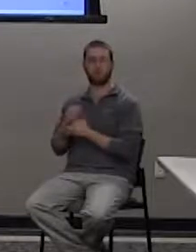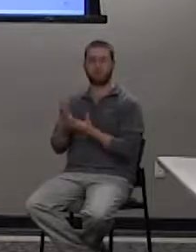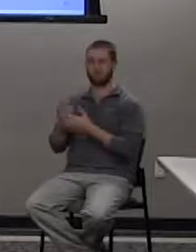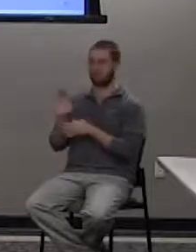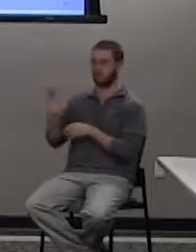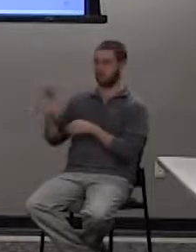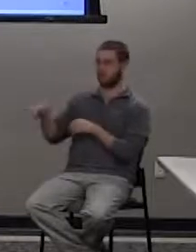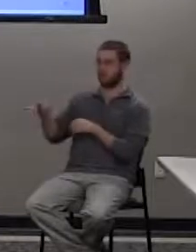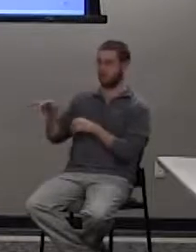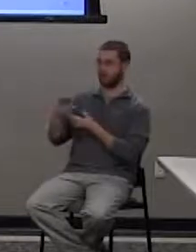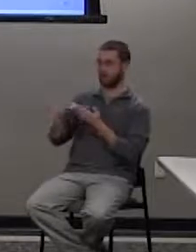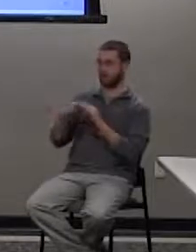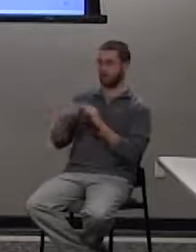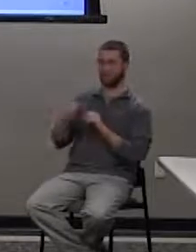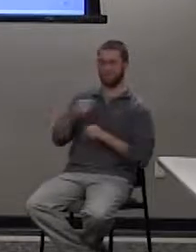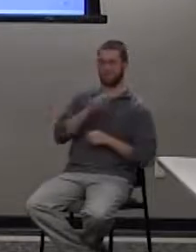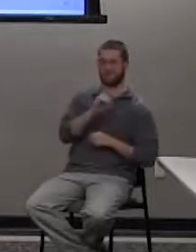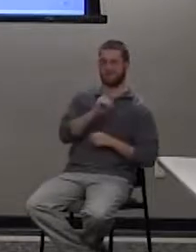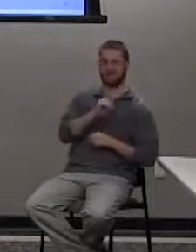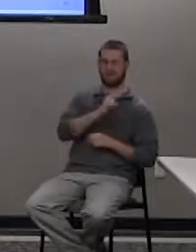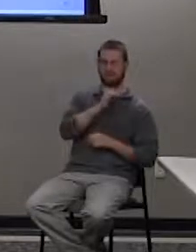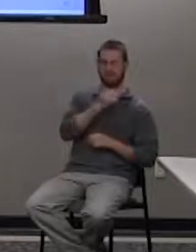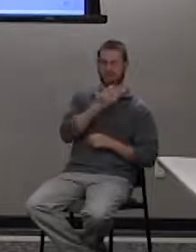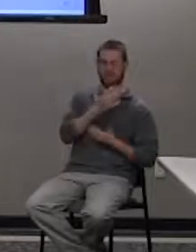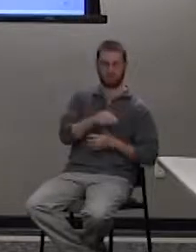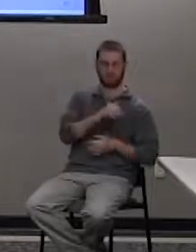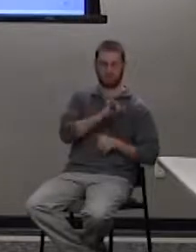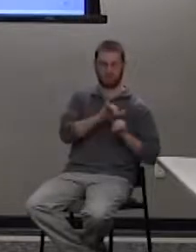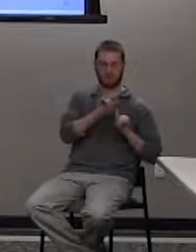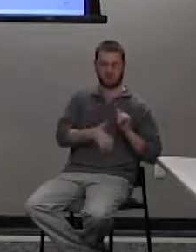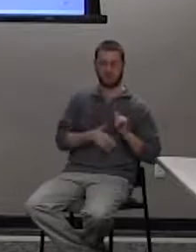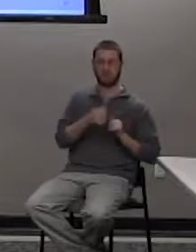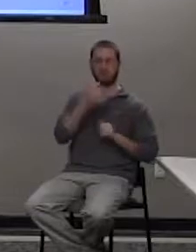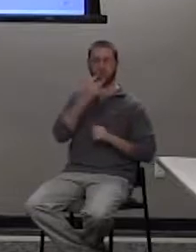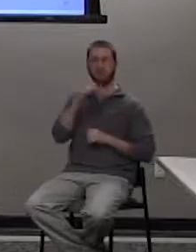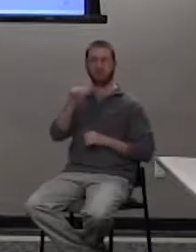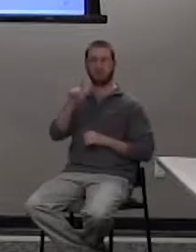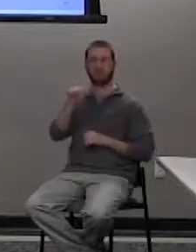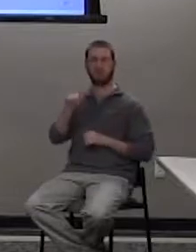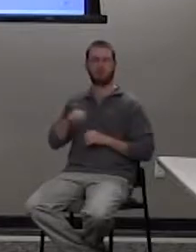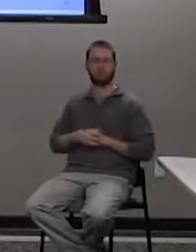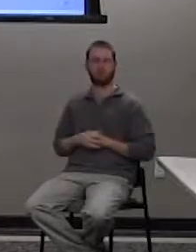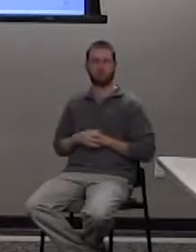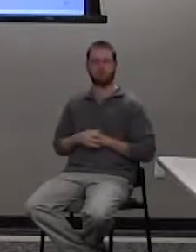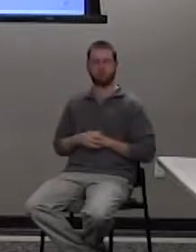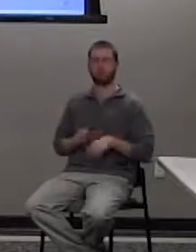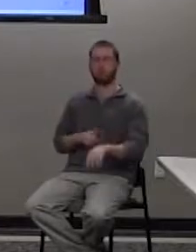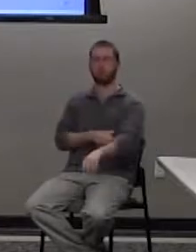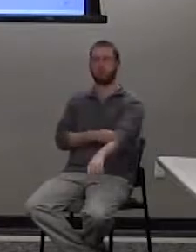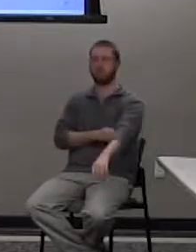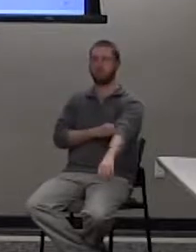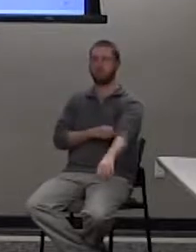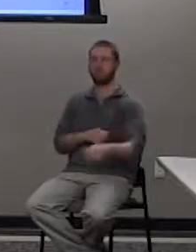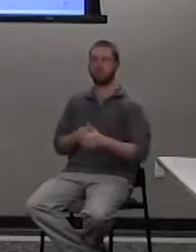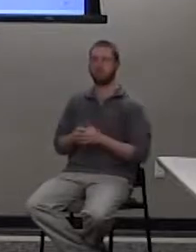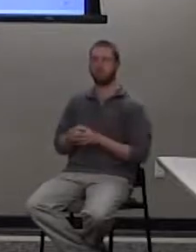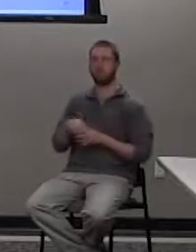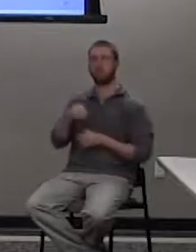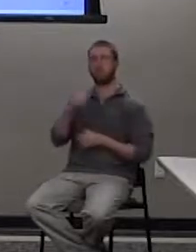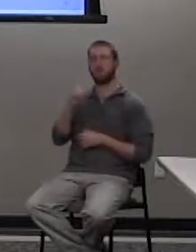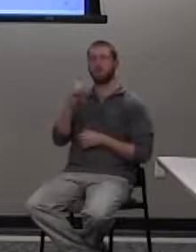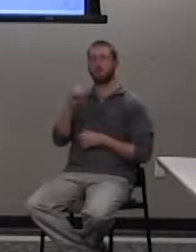maybe Danville is not the place I want to be. Maybe I want to be in Decatur, Alabama, for example. And